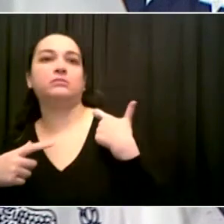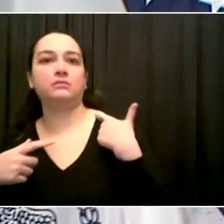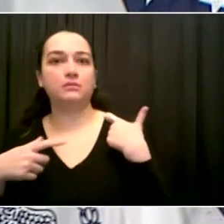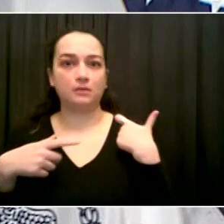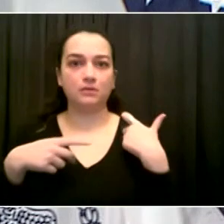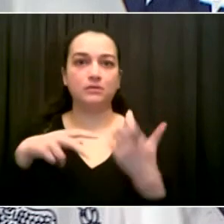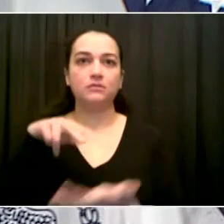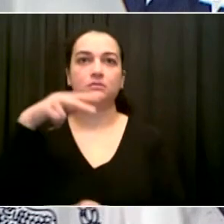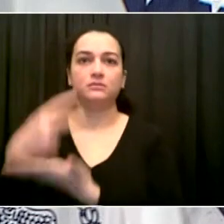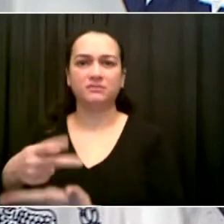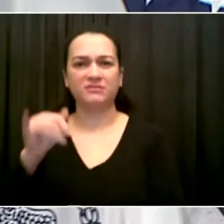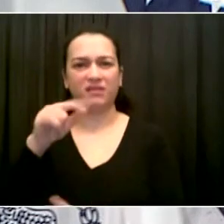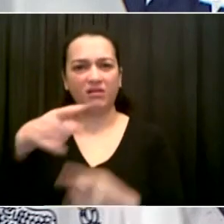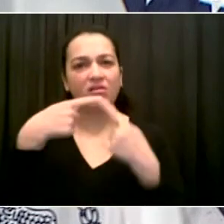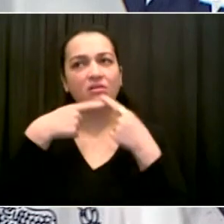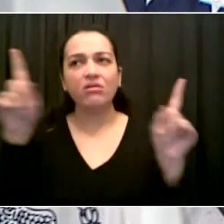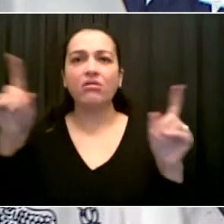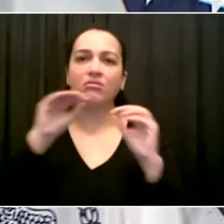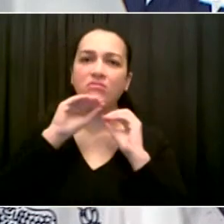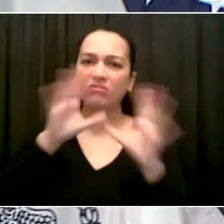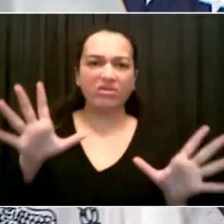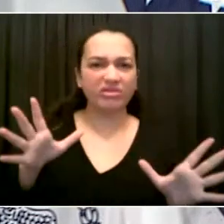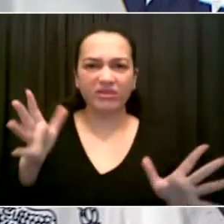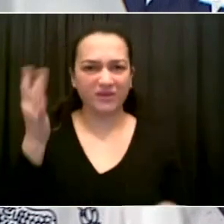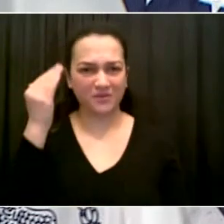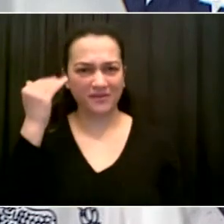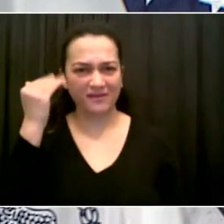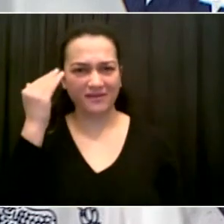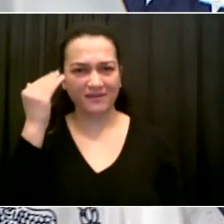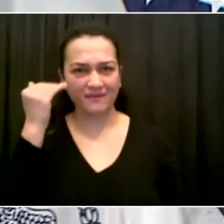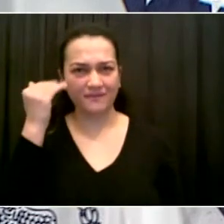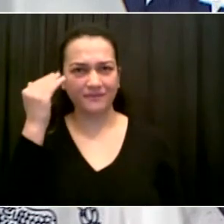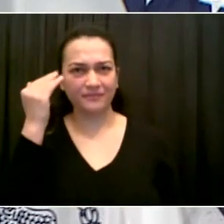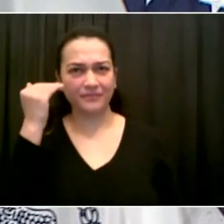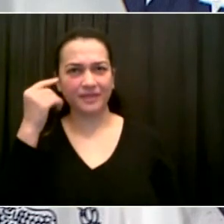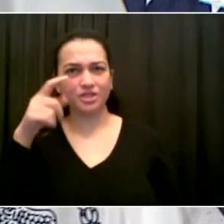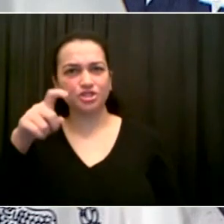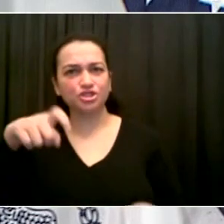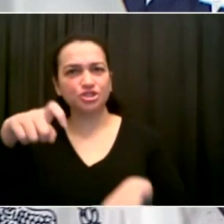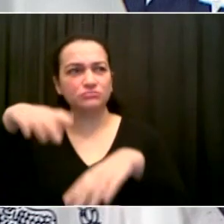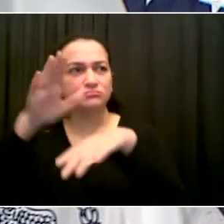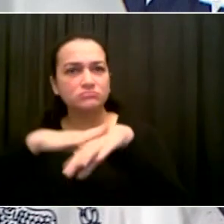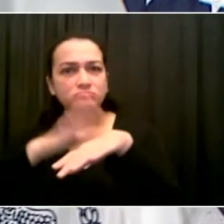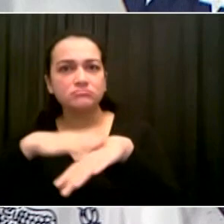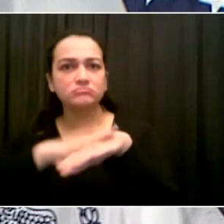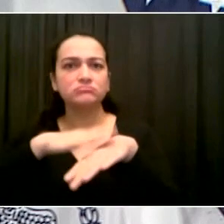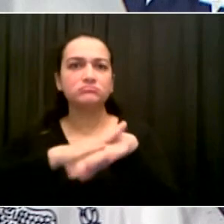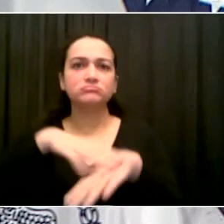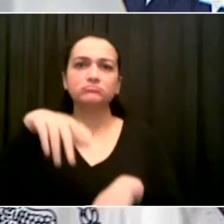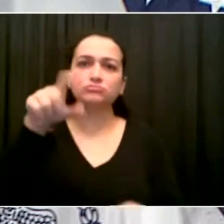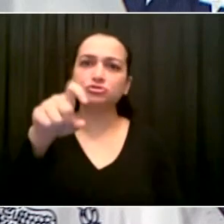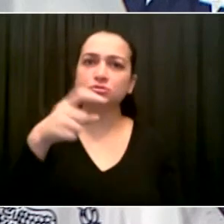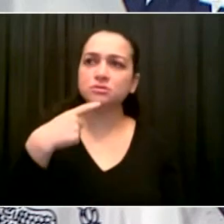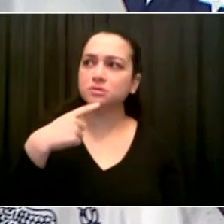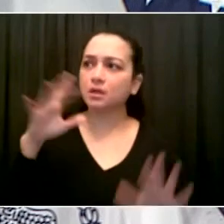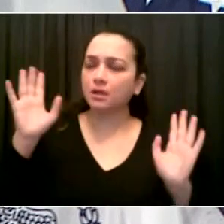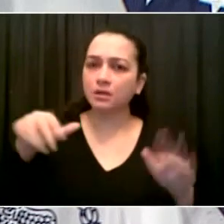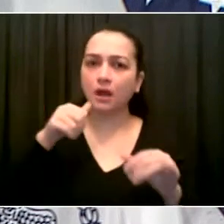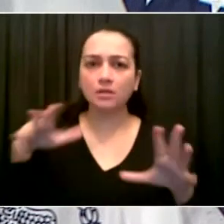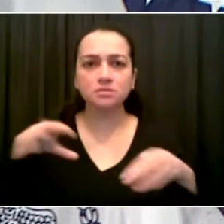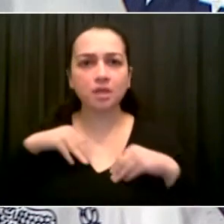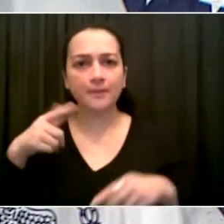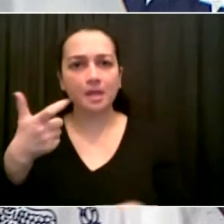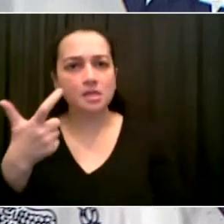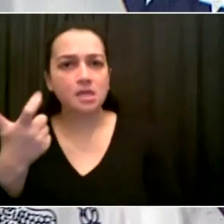to say this won't be tolerated? Juliet, it clearly won't be tolerated because for years now we have been